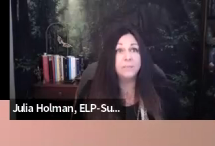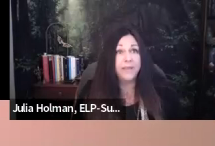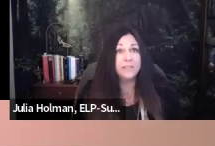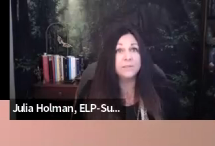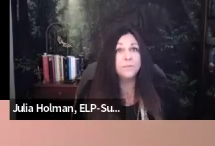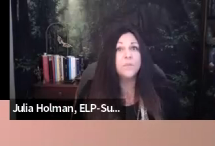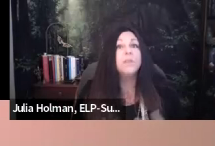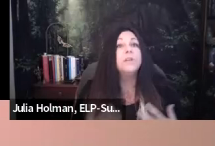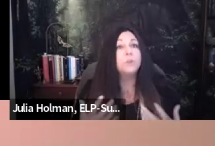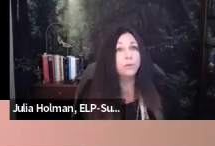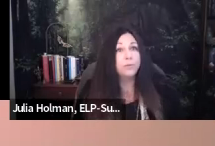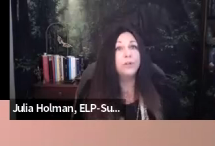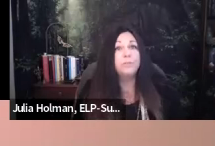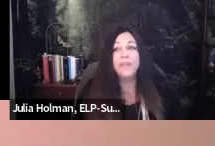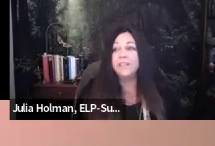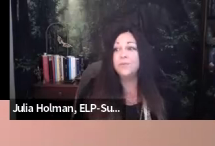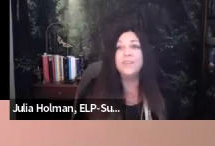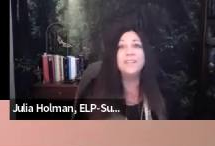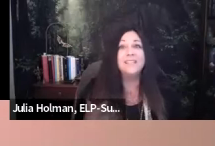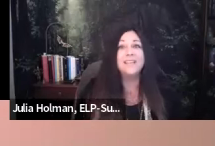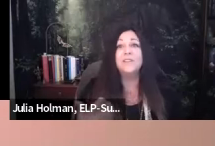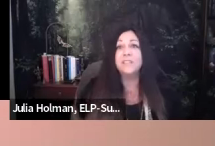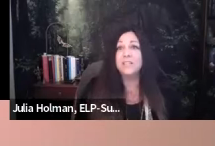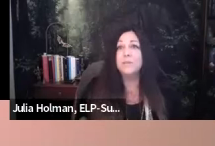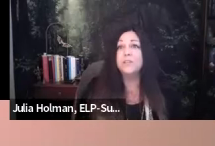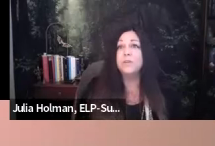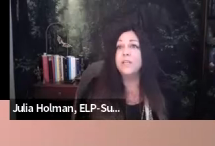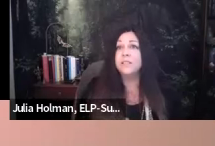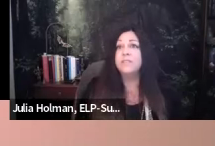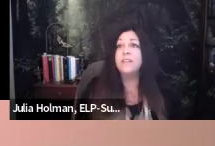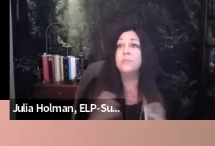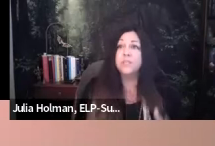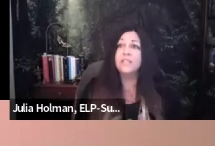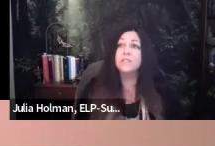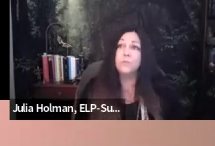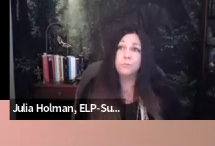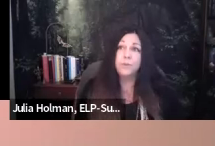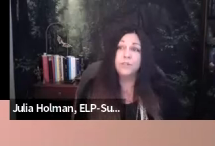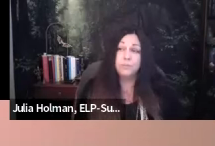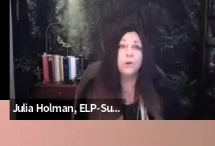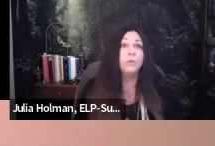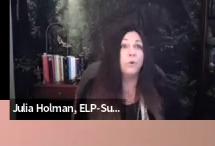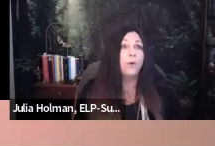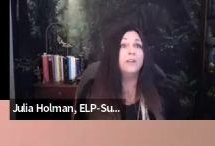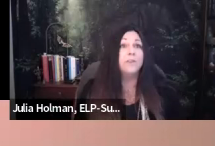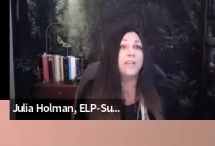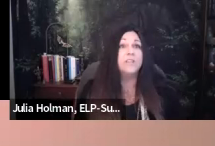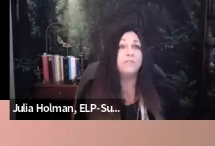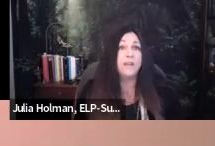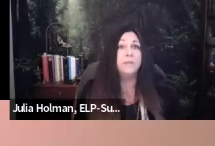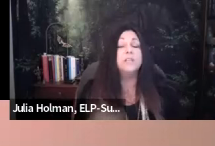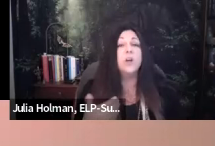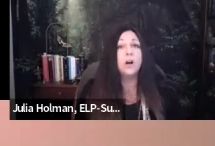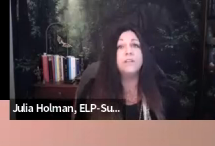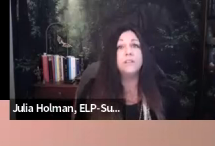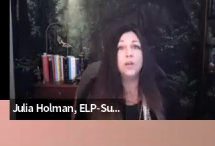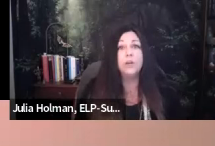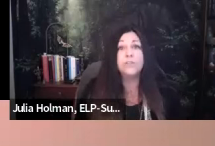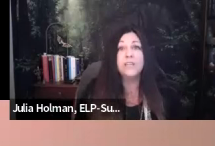of life space. So our approach begins with a detailed assessment to identify the precise support required for each family